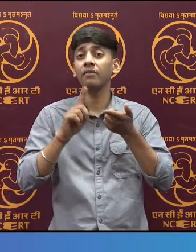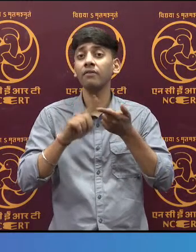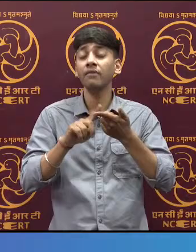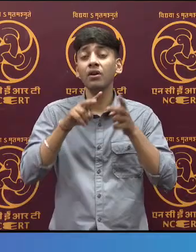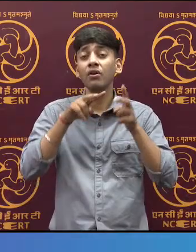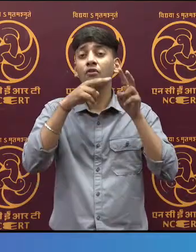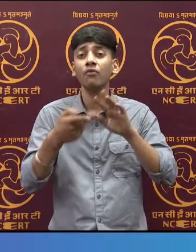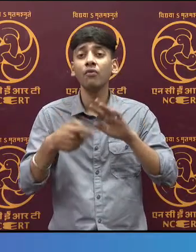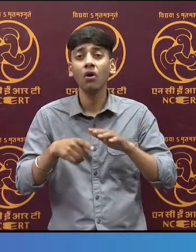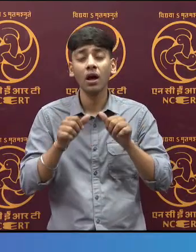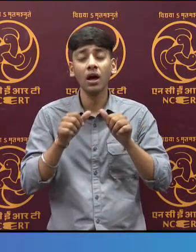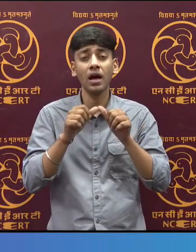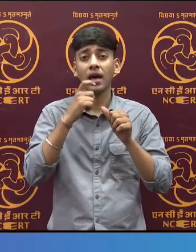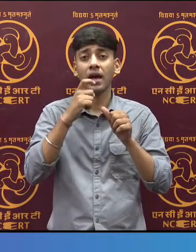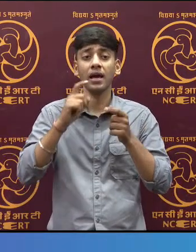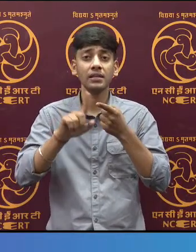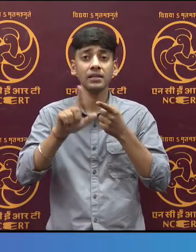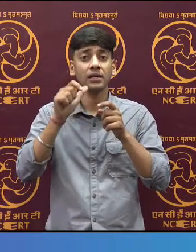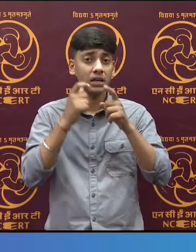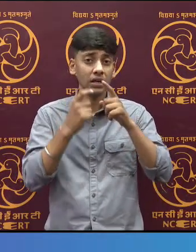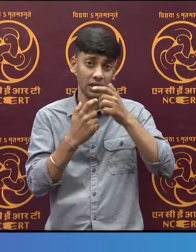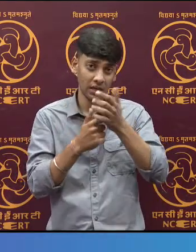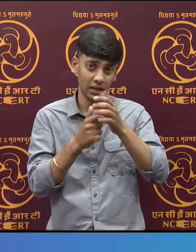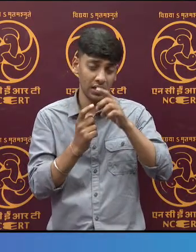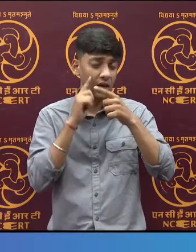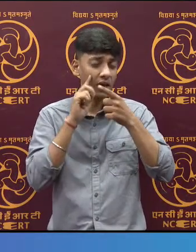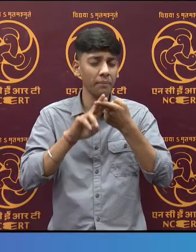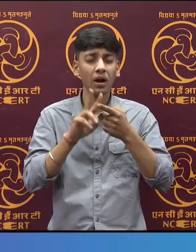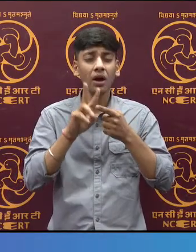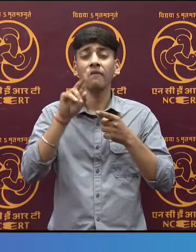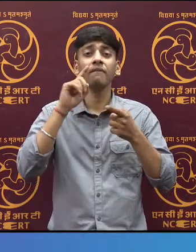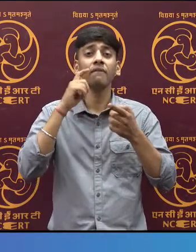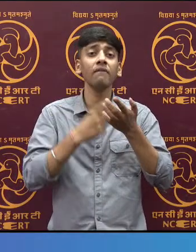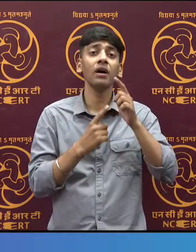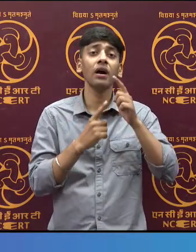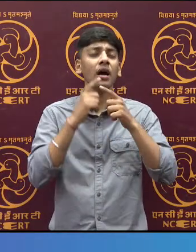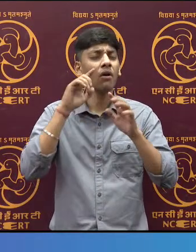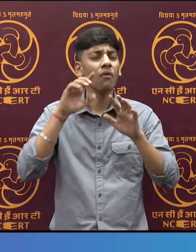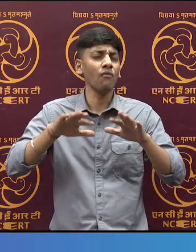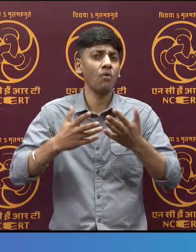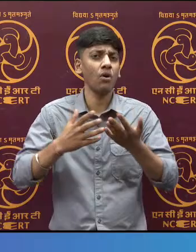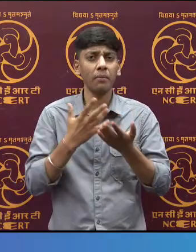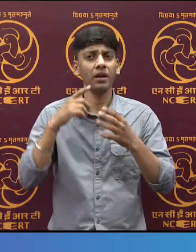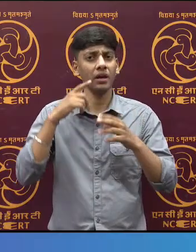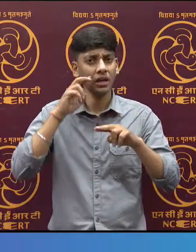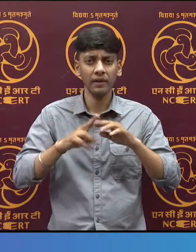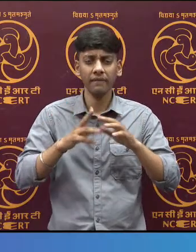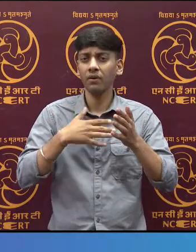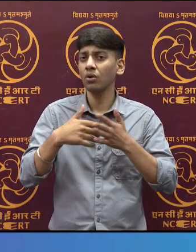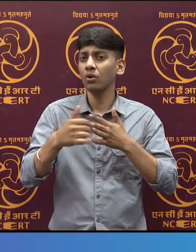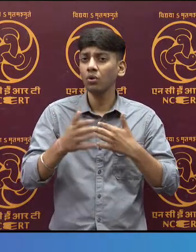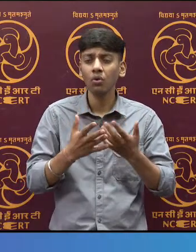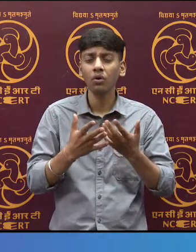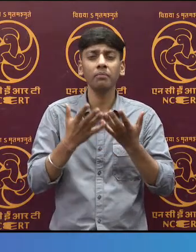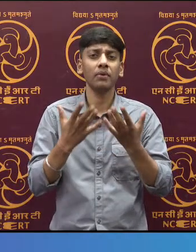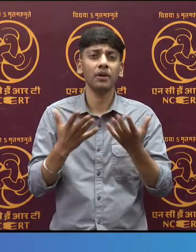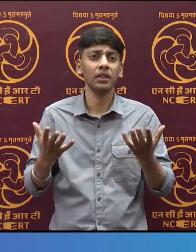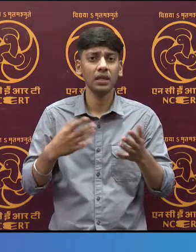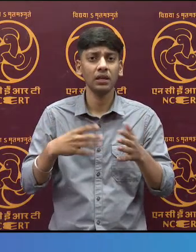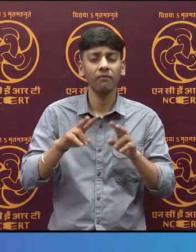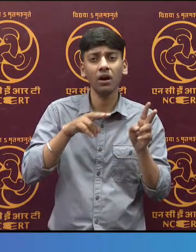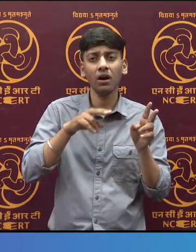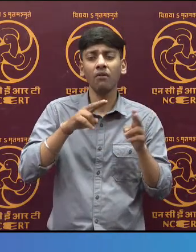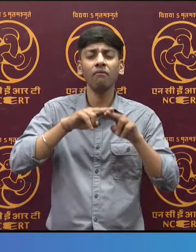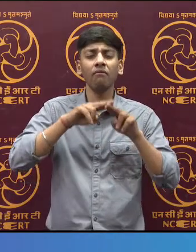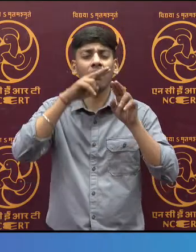gravity, related to them equations of vertical motion, what happens when an object is dropped freely towards